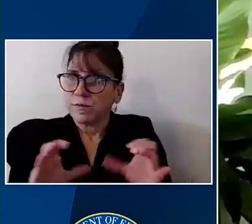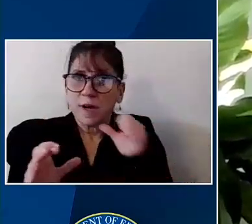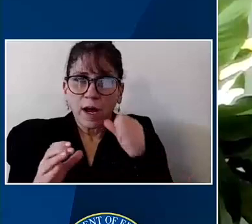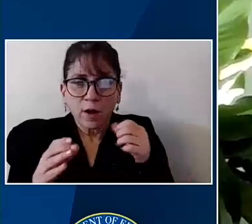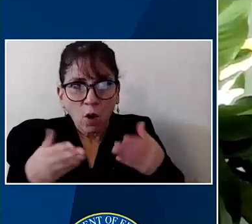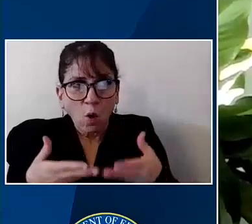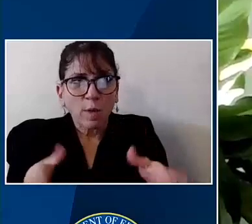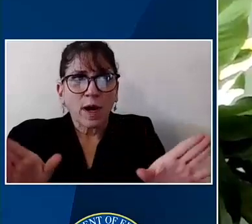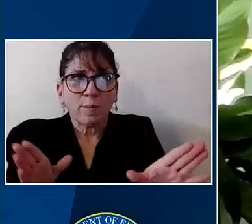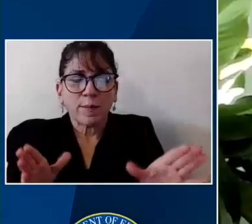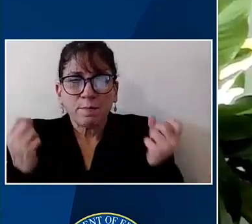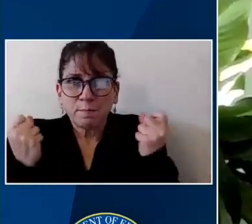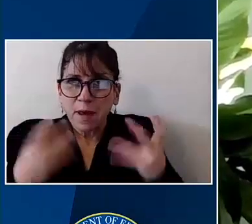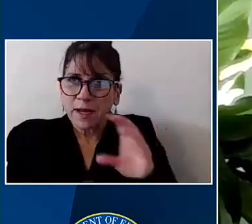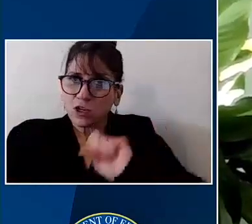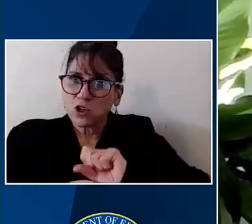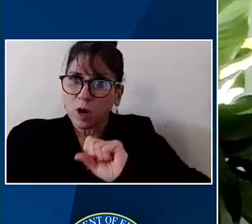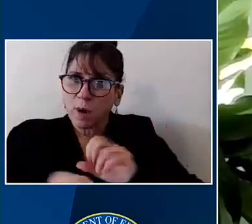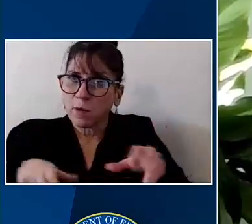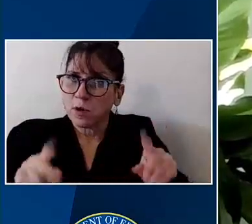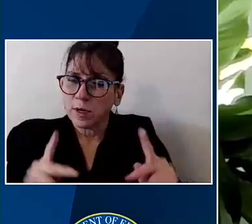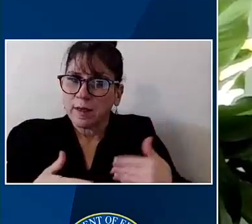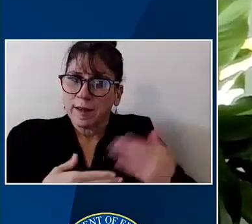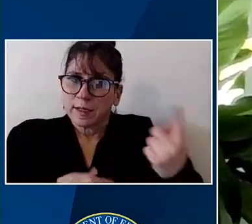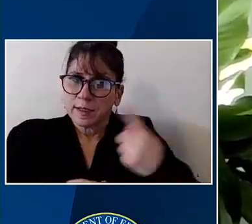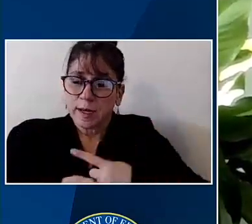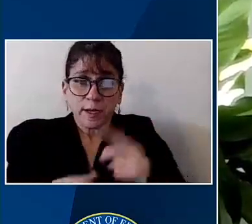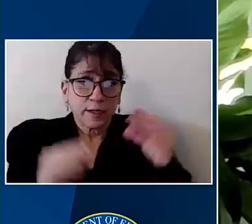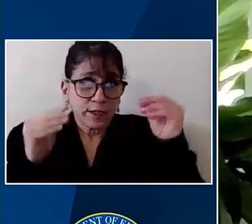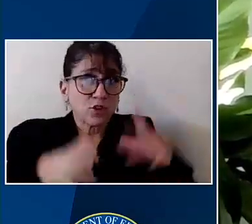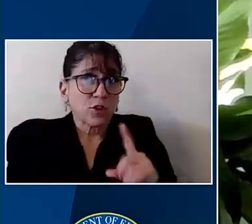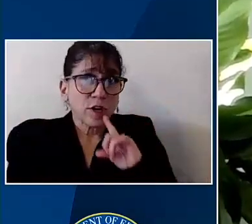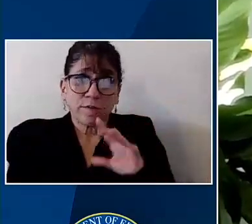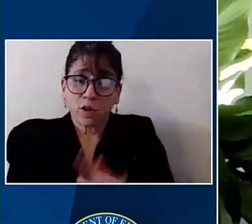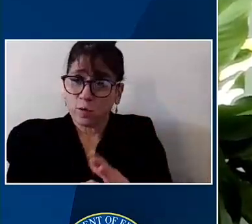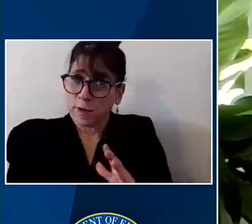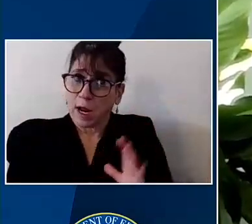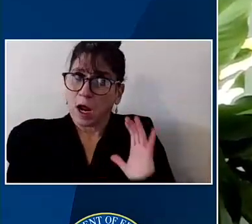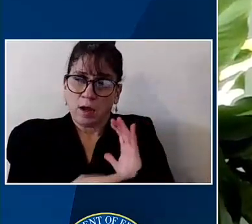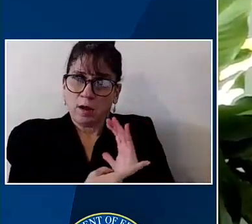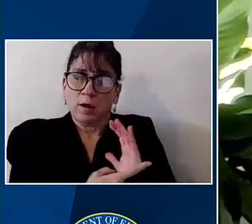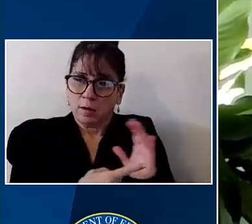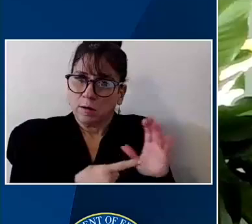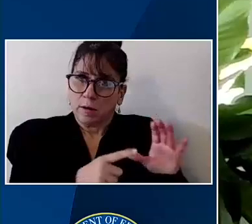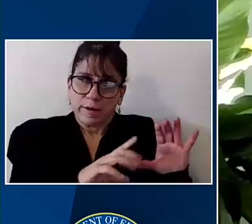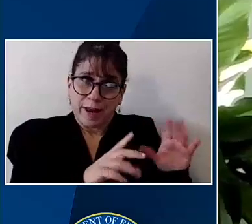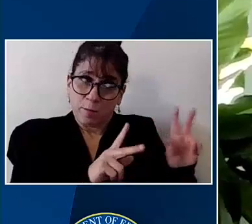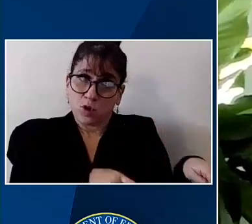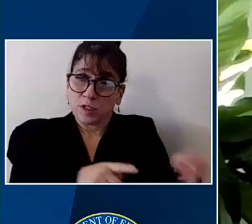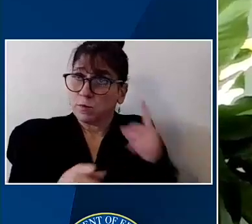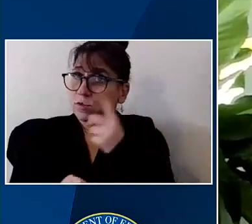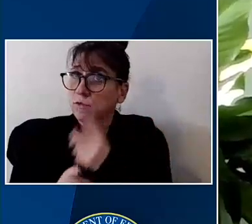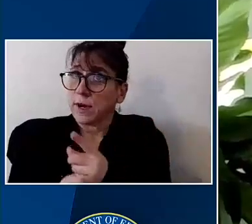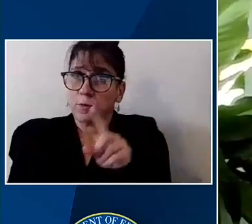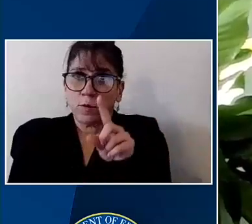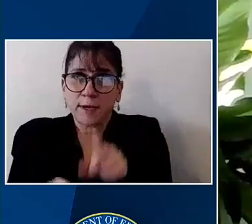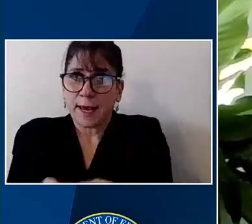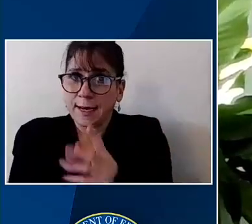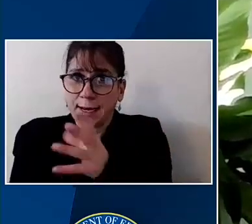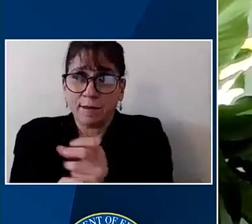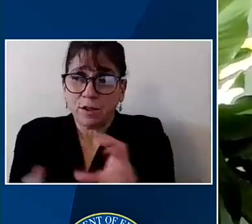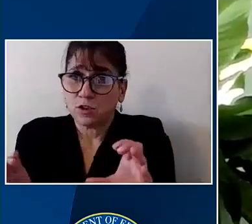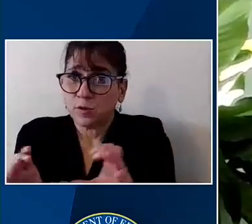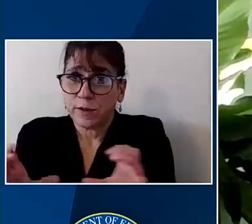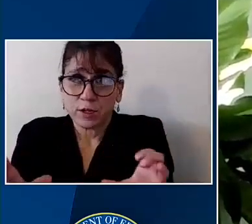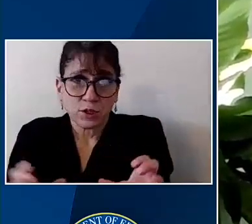job opportunities. The next day, our teacher confirmed that our classmate was correct. We would not be able to get the certifications